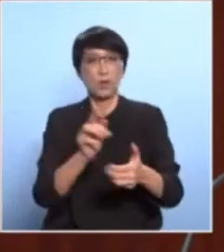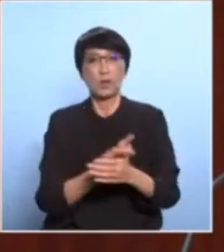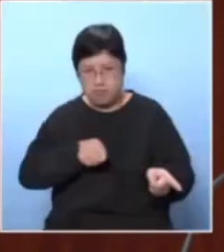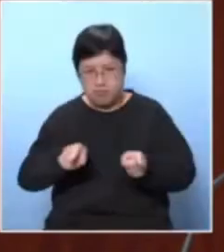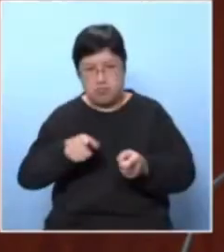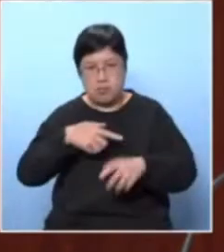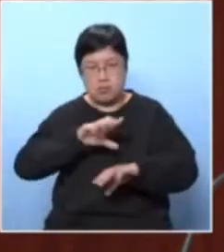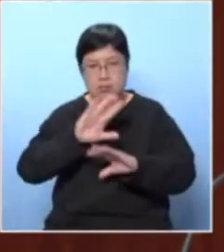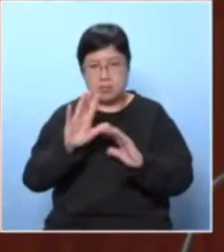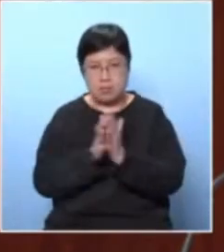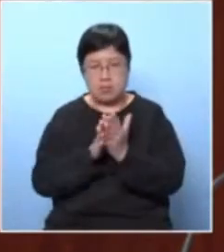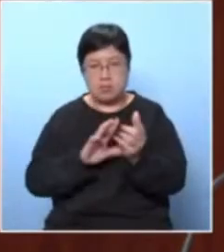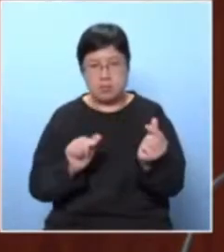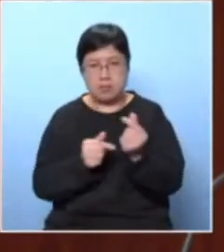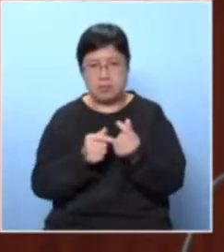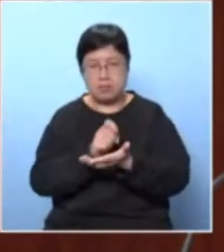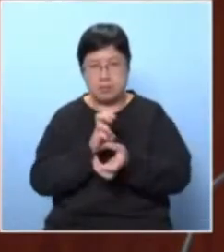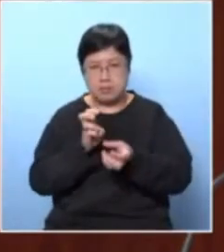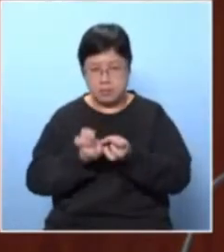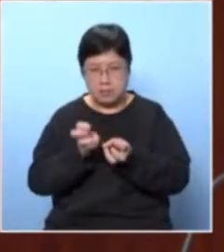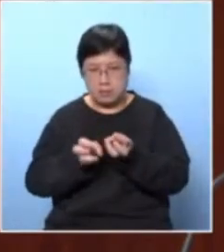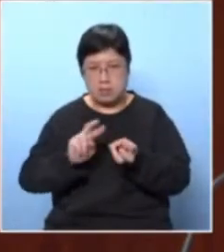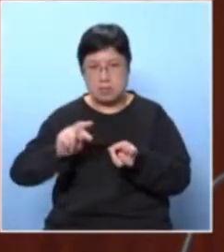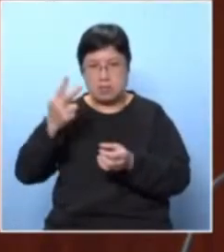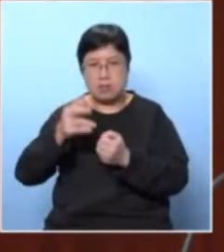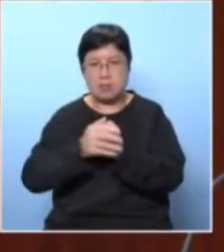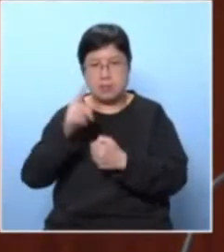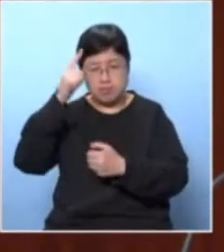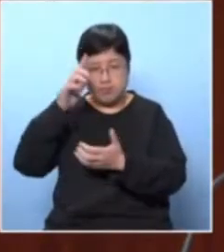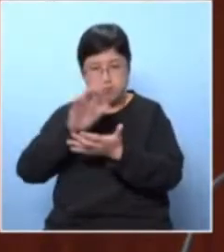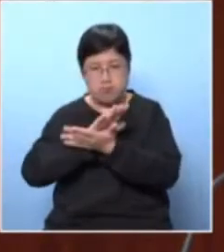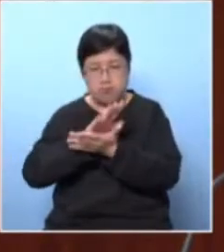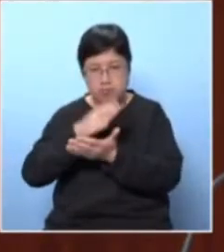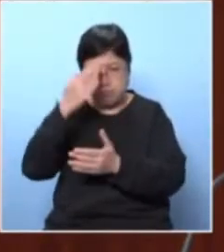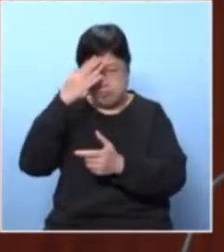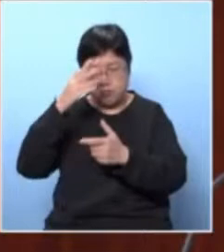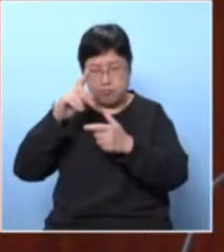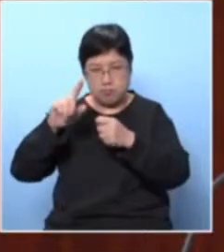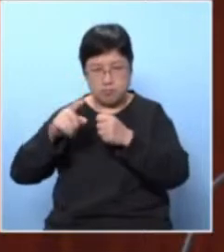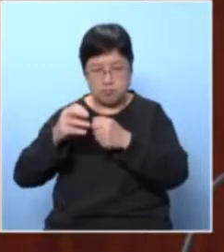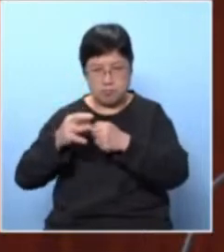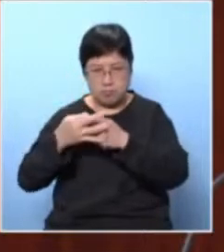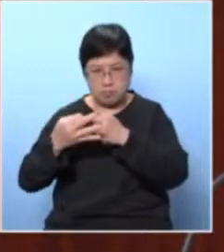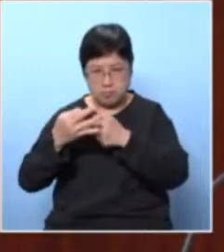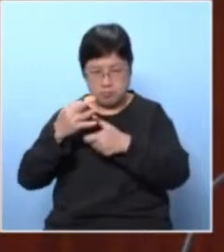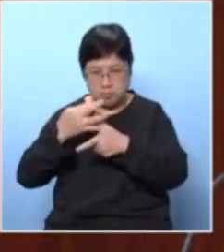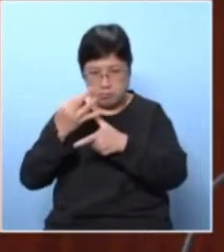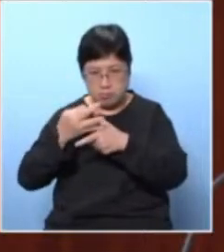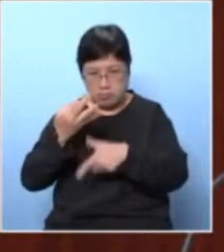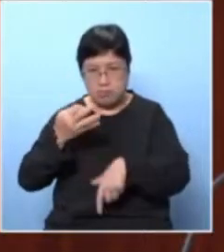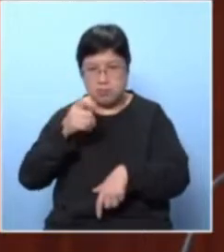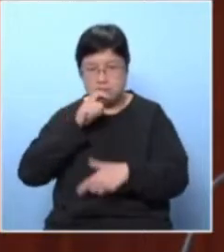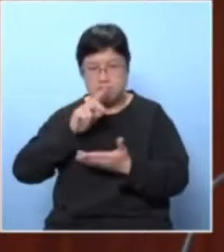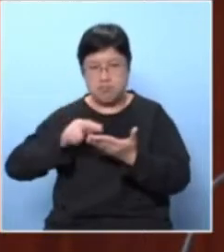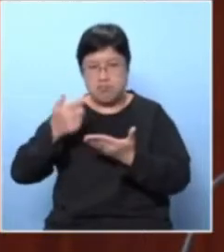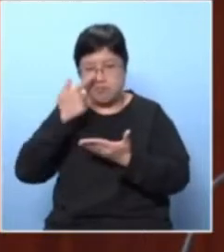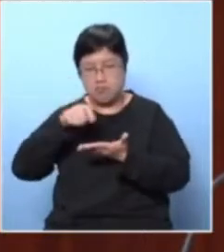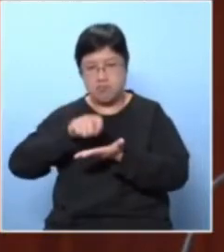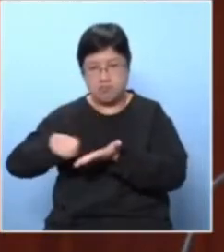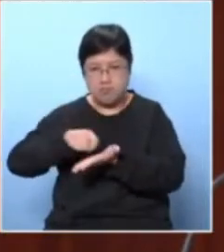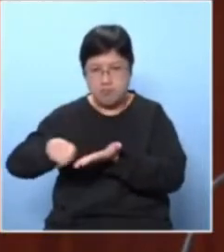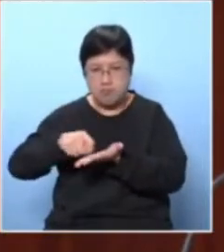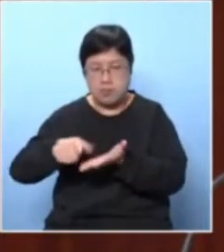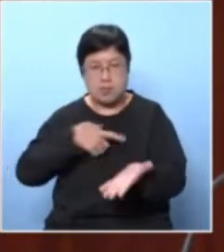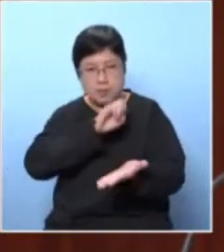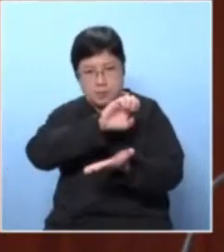The Civil Service Bureau, CSB, submitted the first draft of the updated Civil Service Code last year, and at my request, it